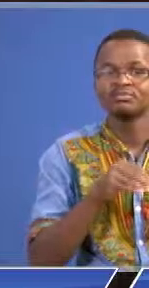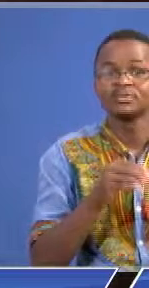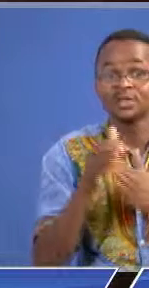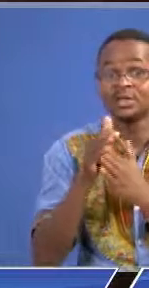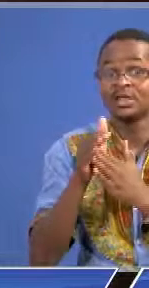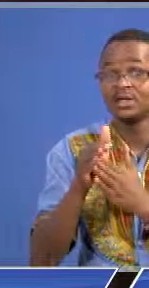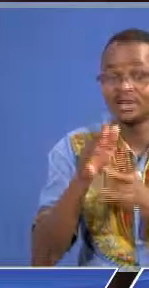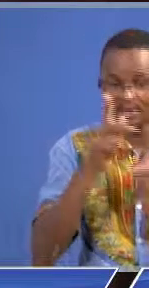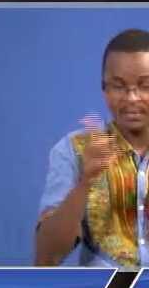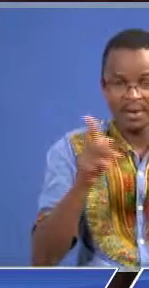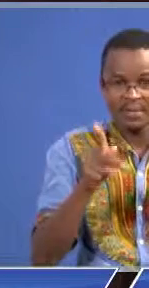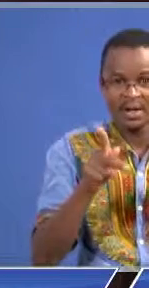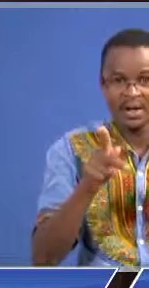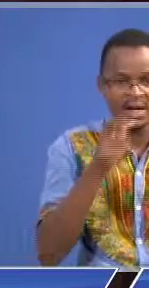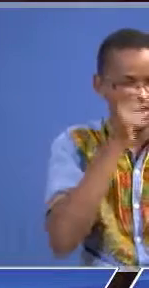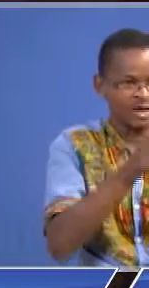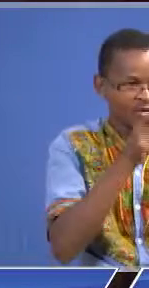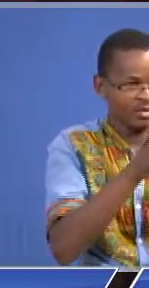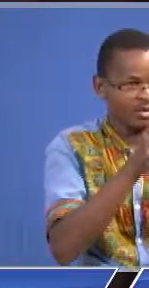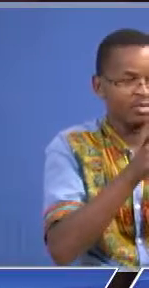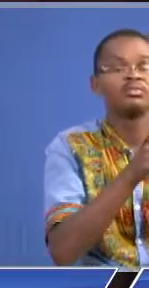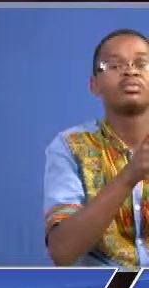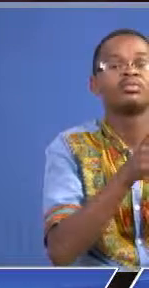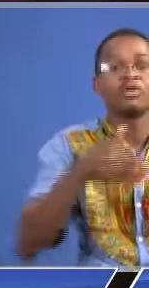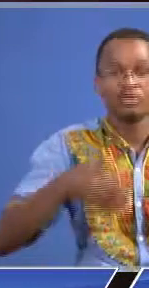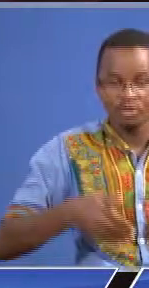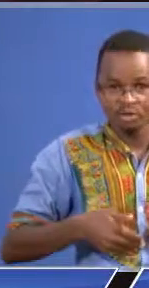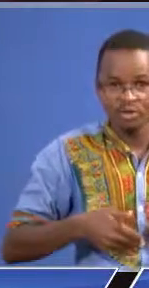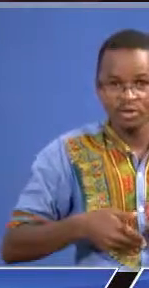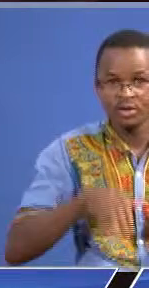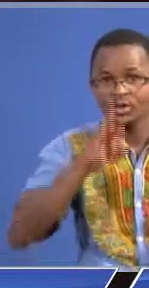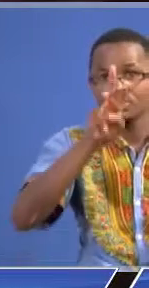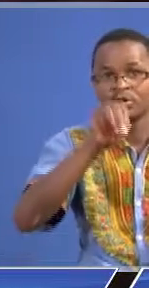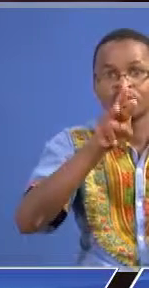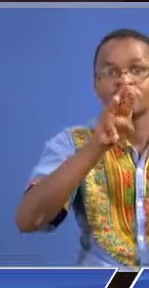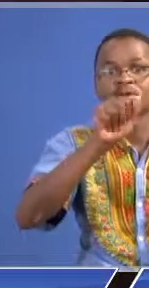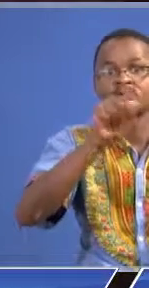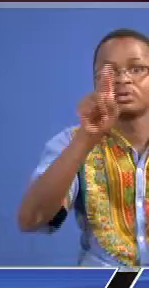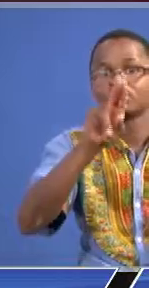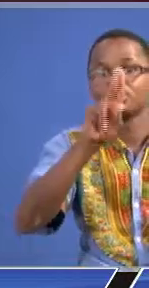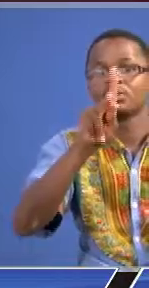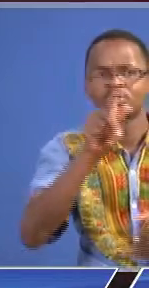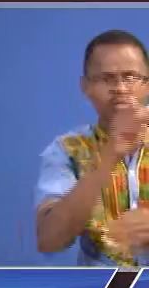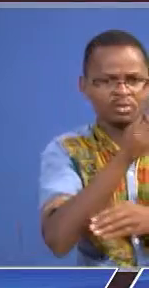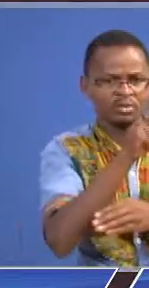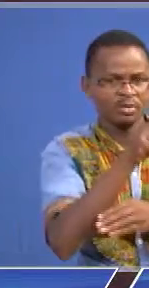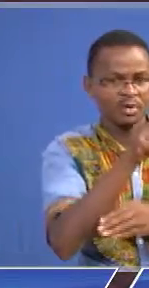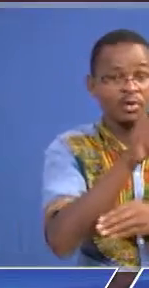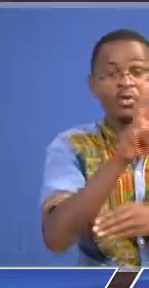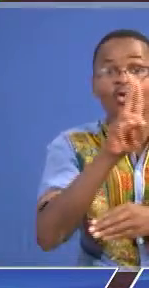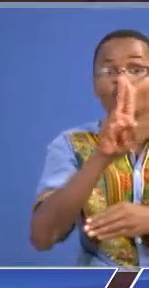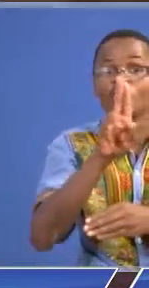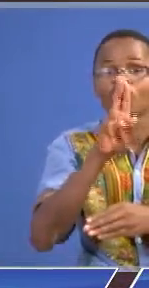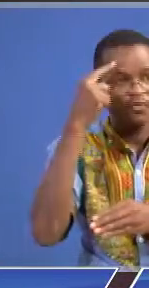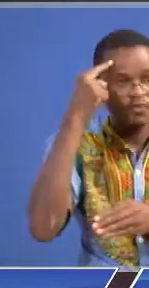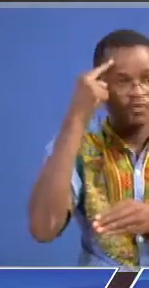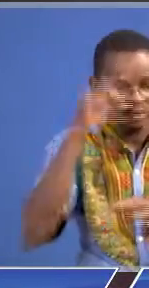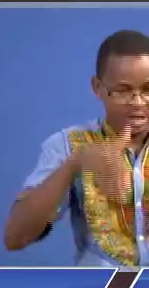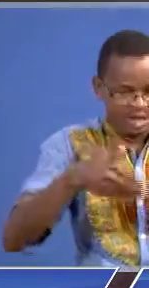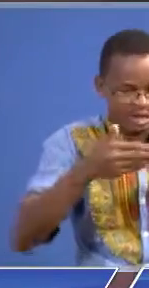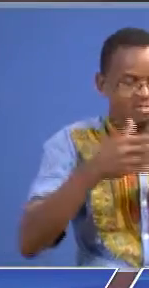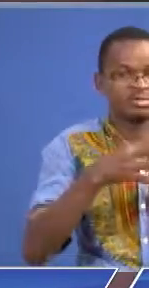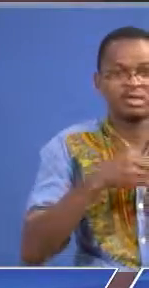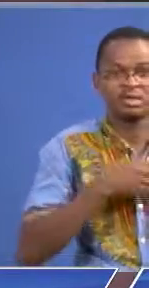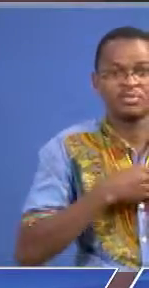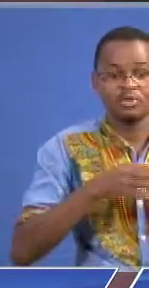Led by party Kwale County Youth Coordinator Mwanasha Mazuka, they criticized President Uhuru Kenyatta's move to give land